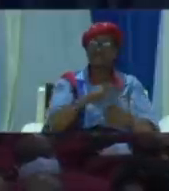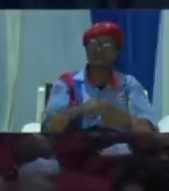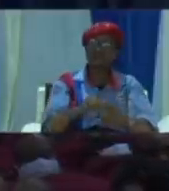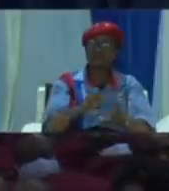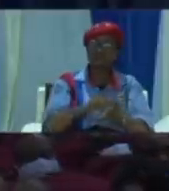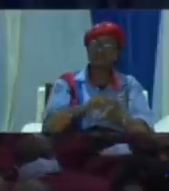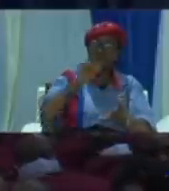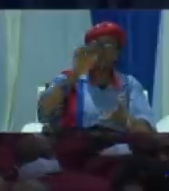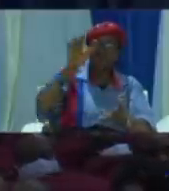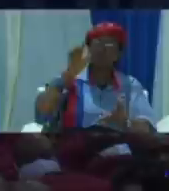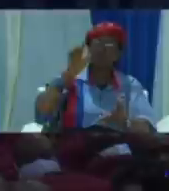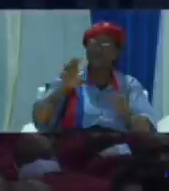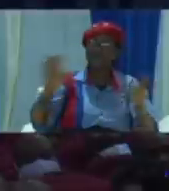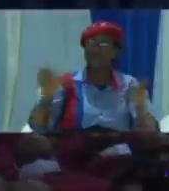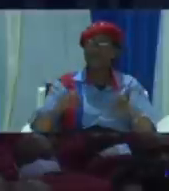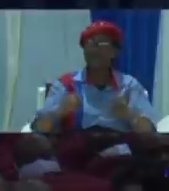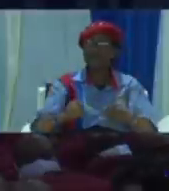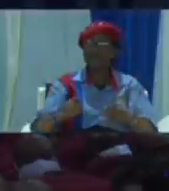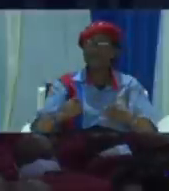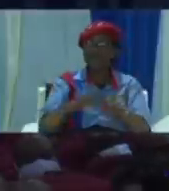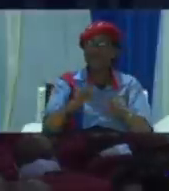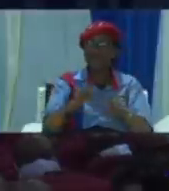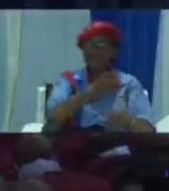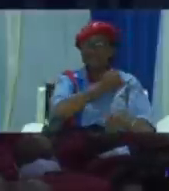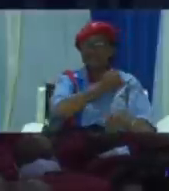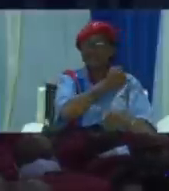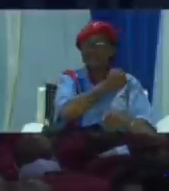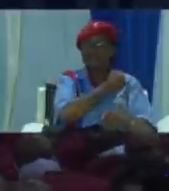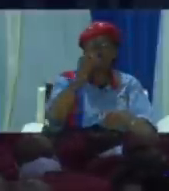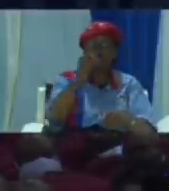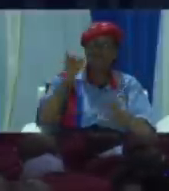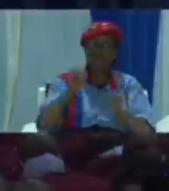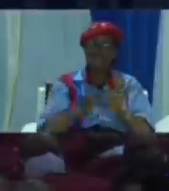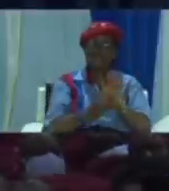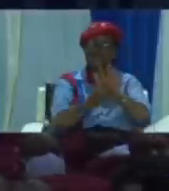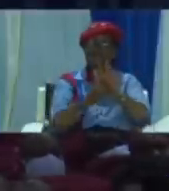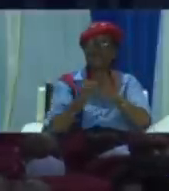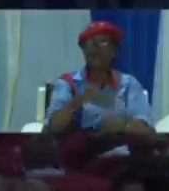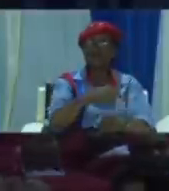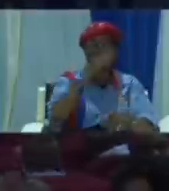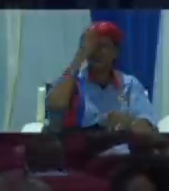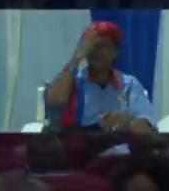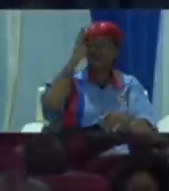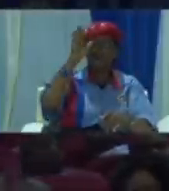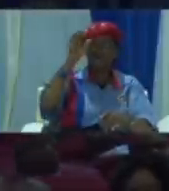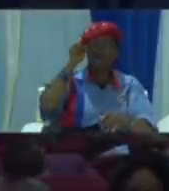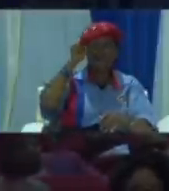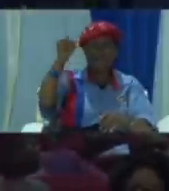Like Joseph, for example. You know his story.